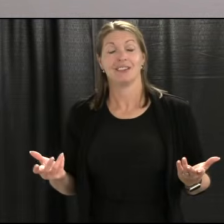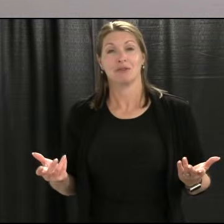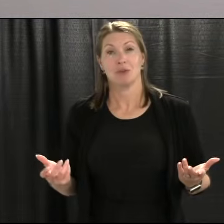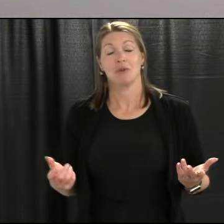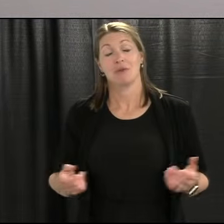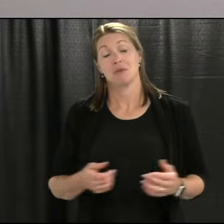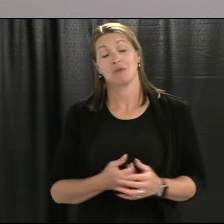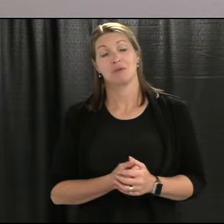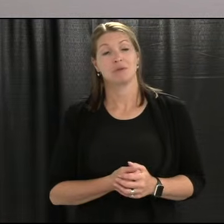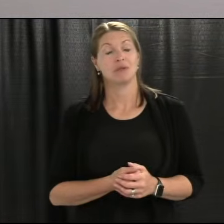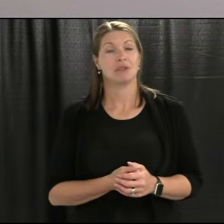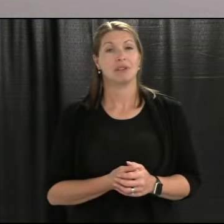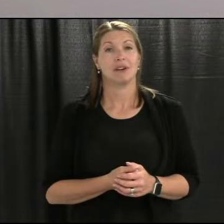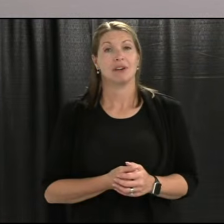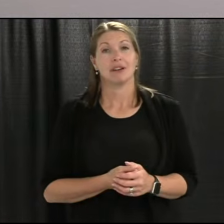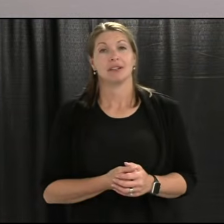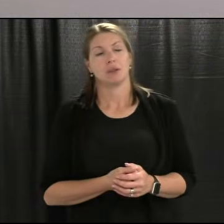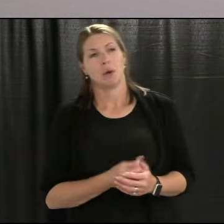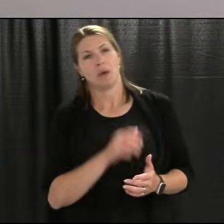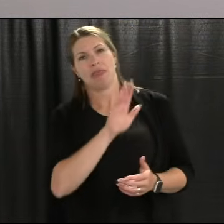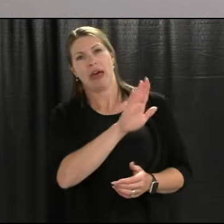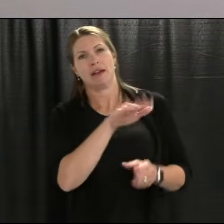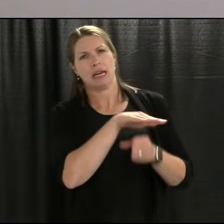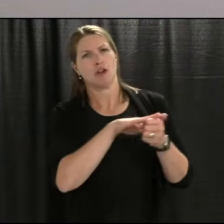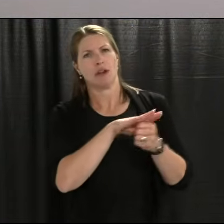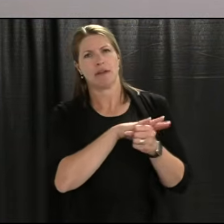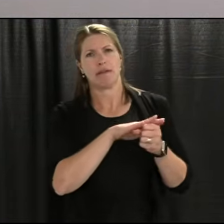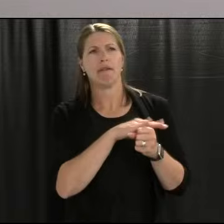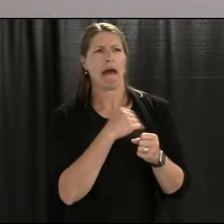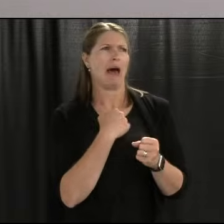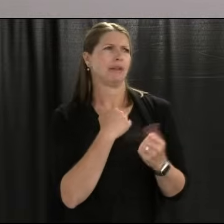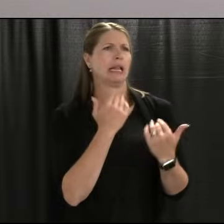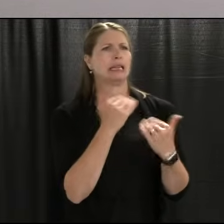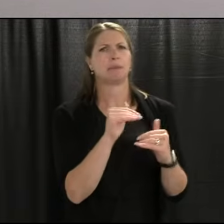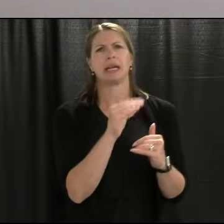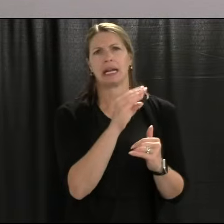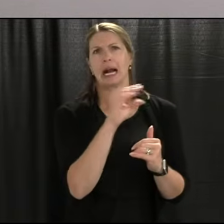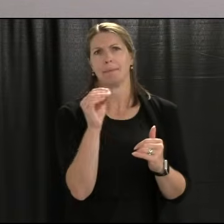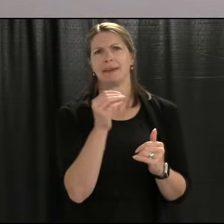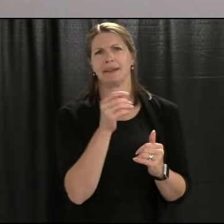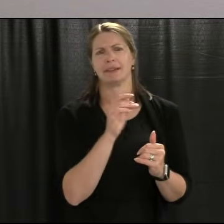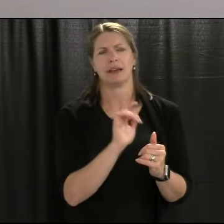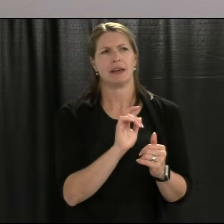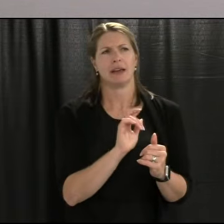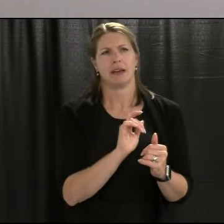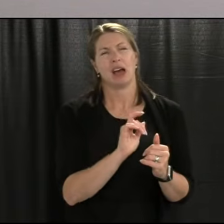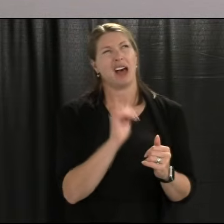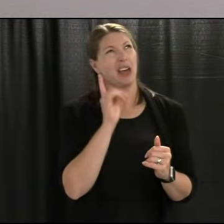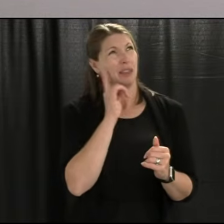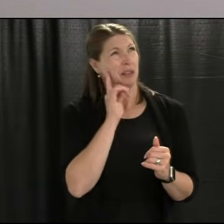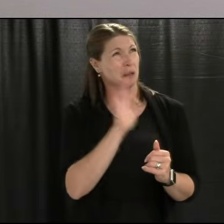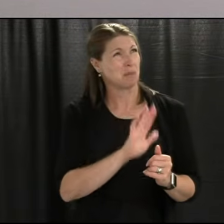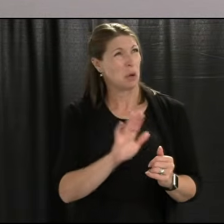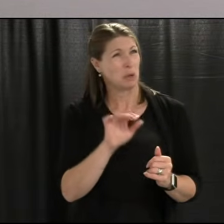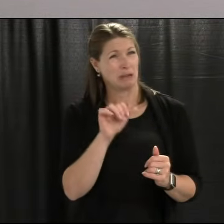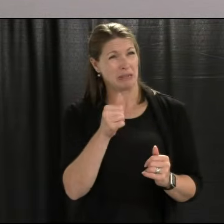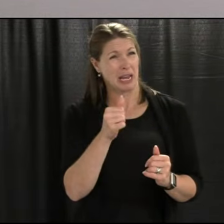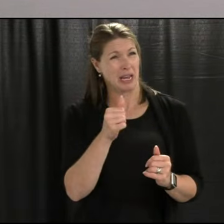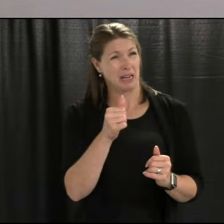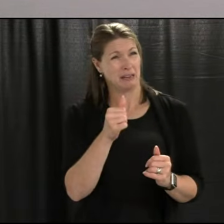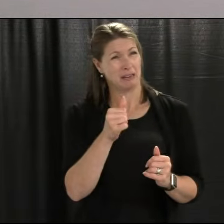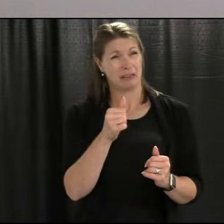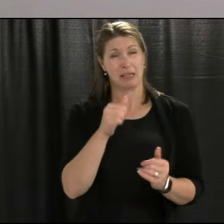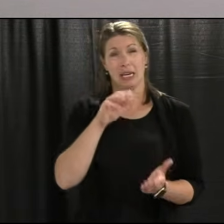so many in that geographical area that we could use at any one time. I think there were 10 plus pieces